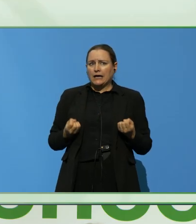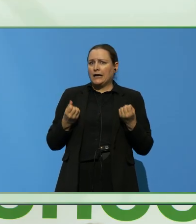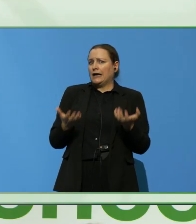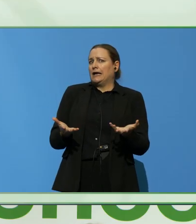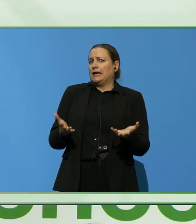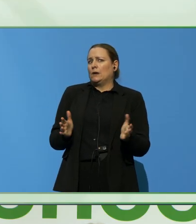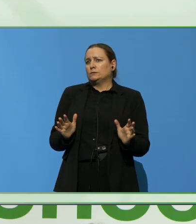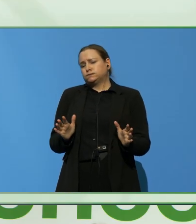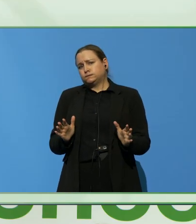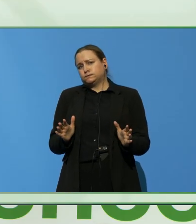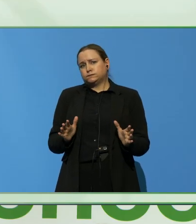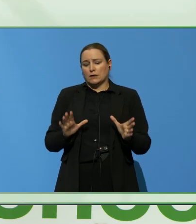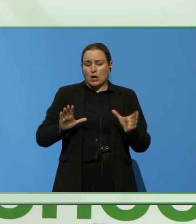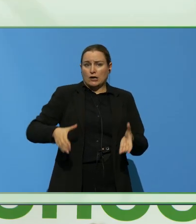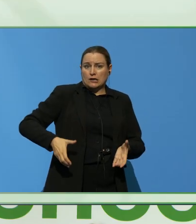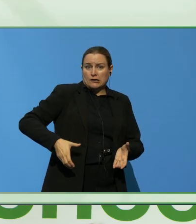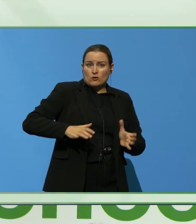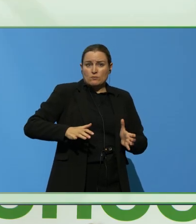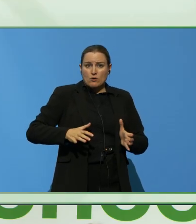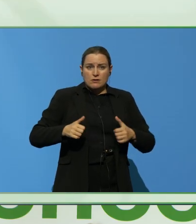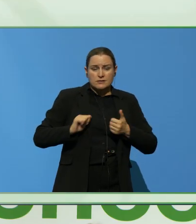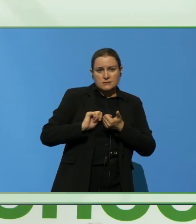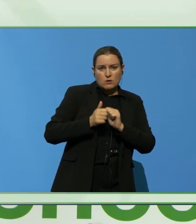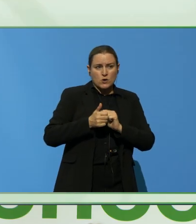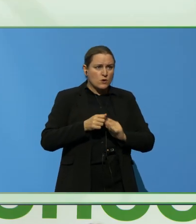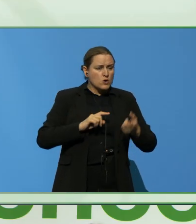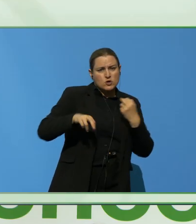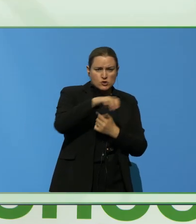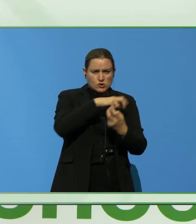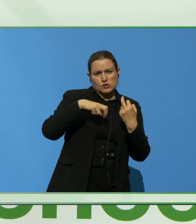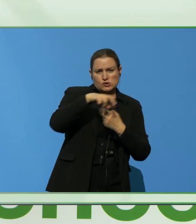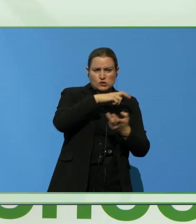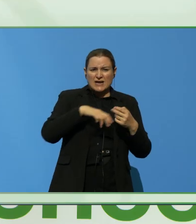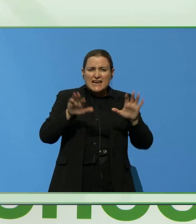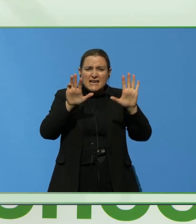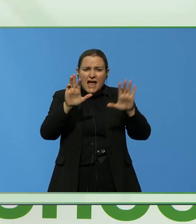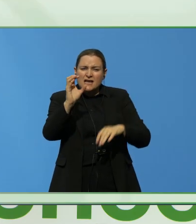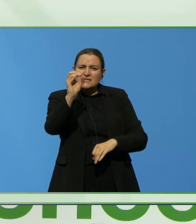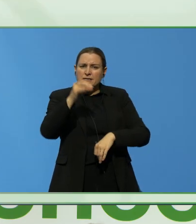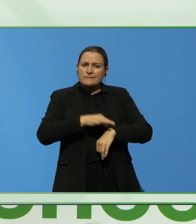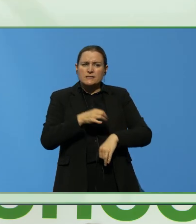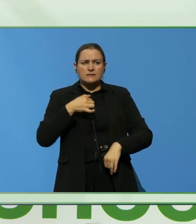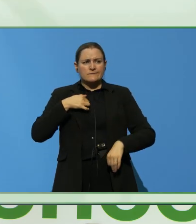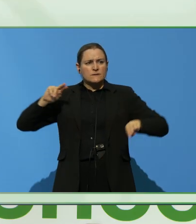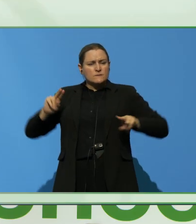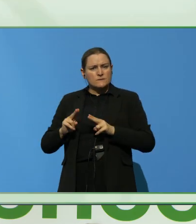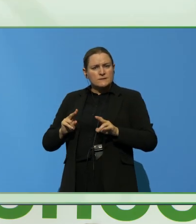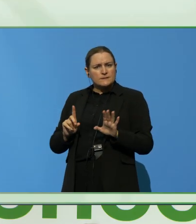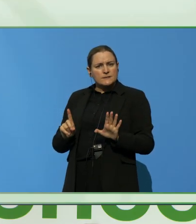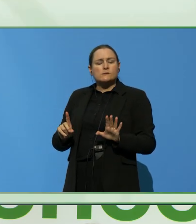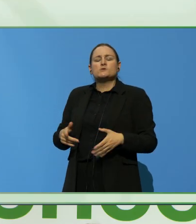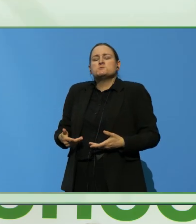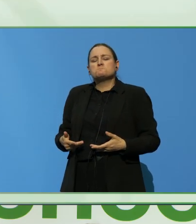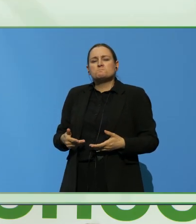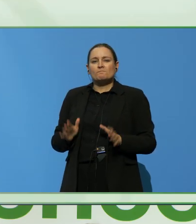Usually football players play 90 minutes, but I'll do my best. So thank you very much for inviting UNESCO to this